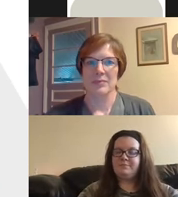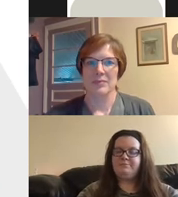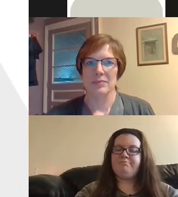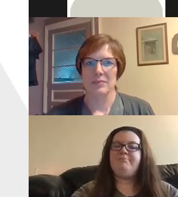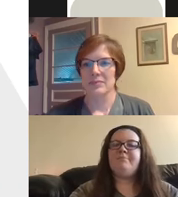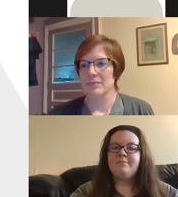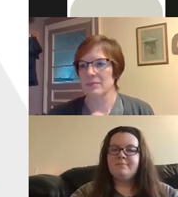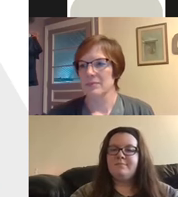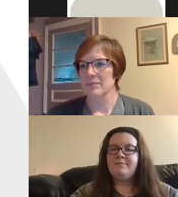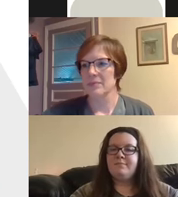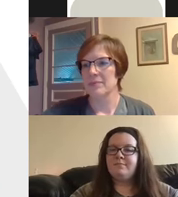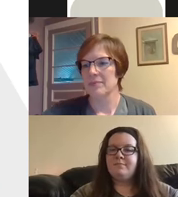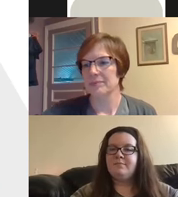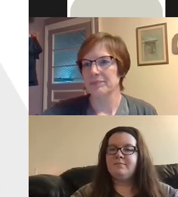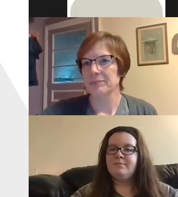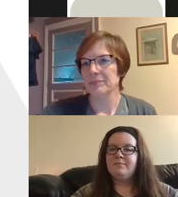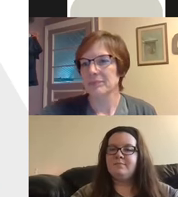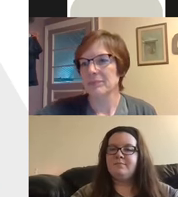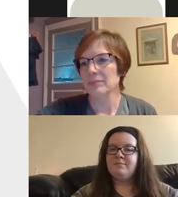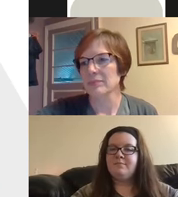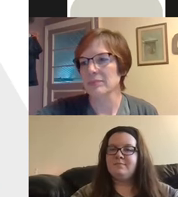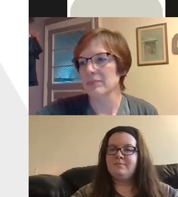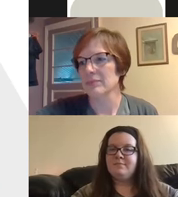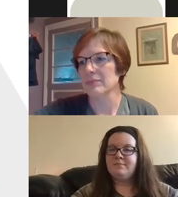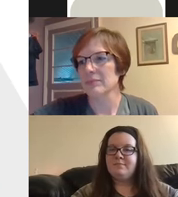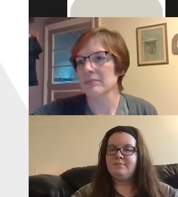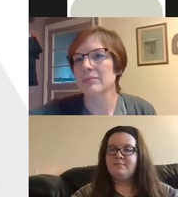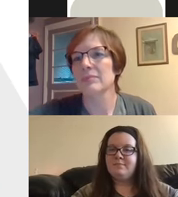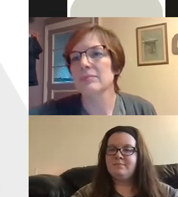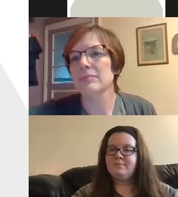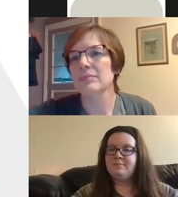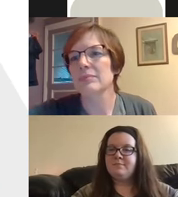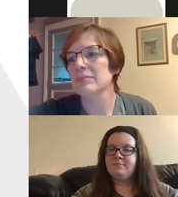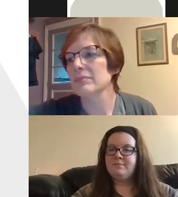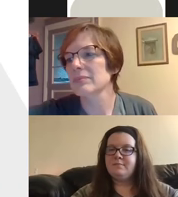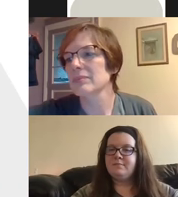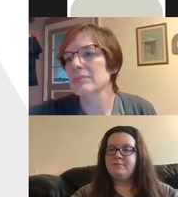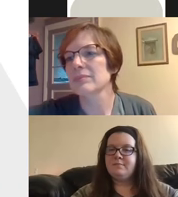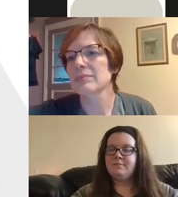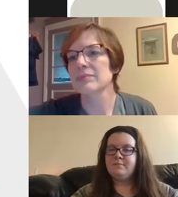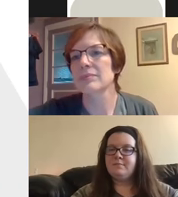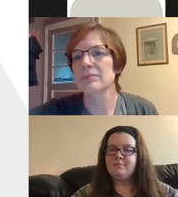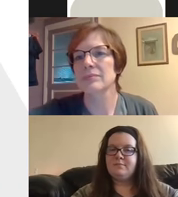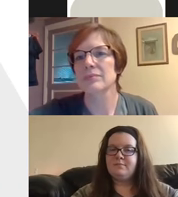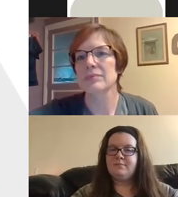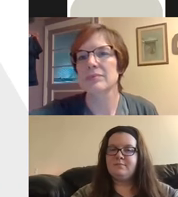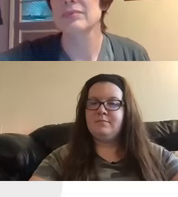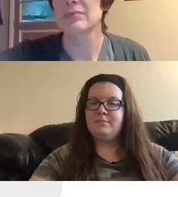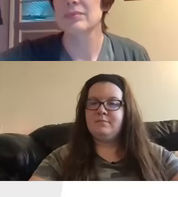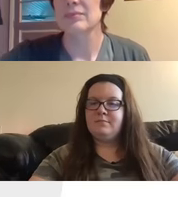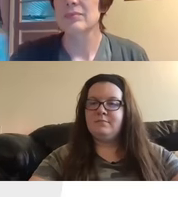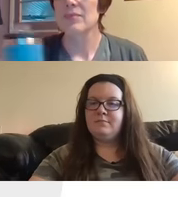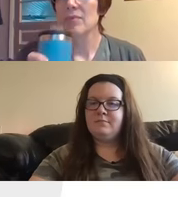Give me one second. Hey, Brittaney. Yes. Do you mind to just double check that Alicia's video